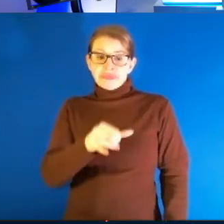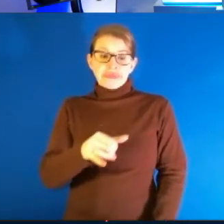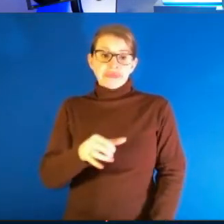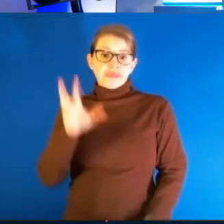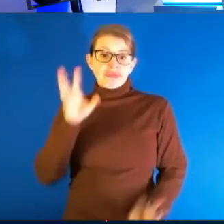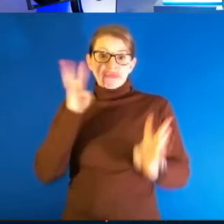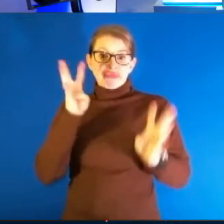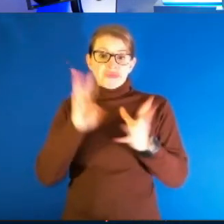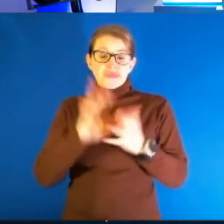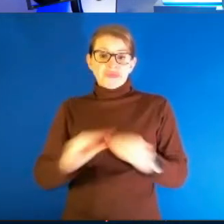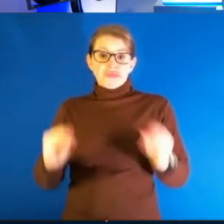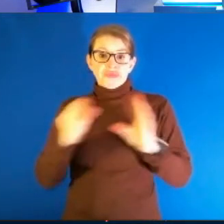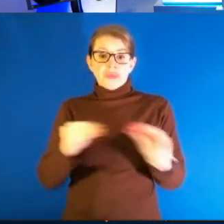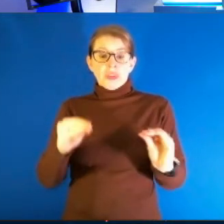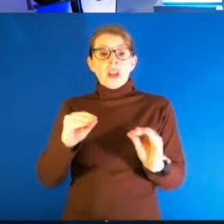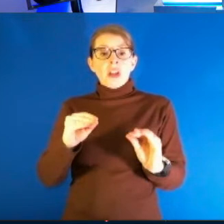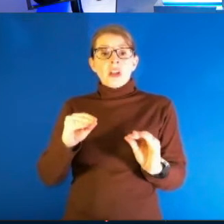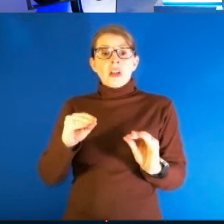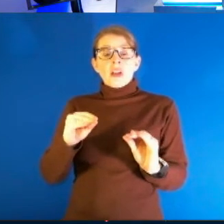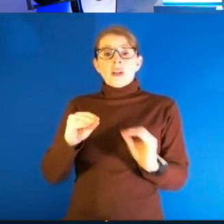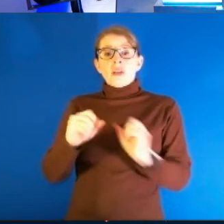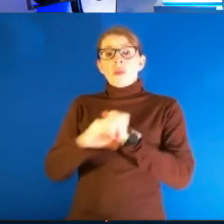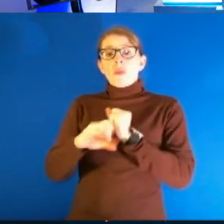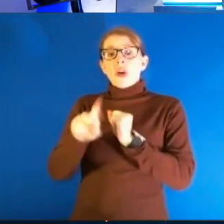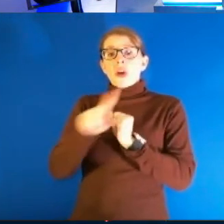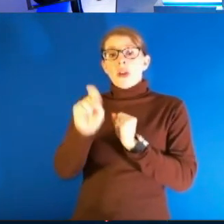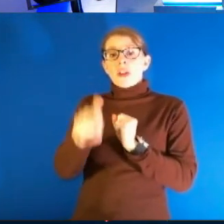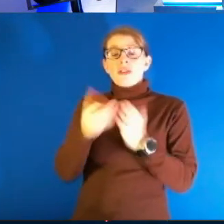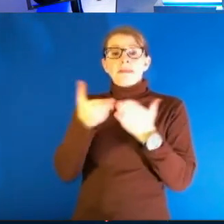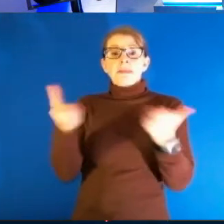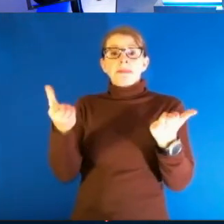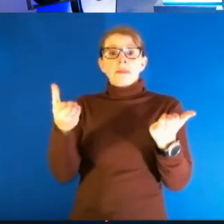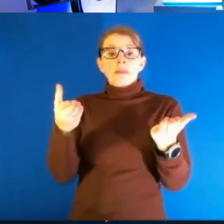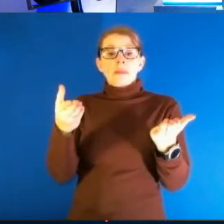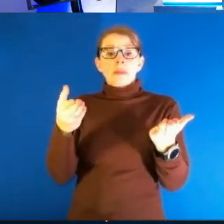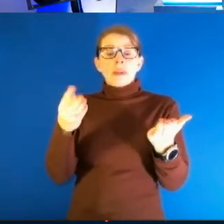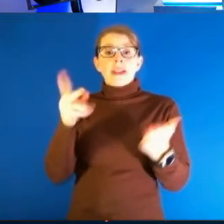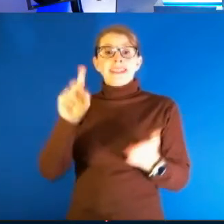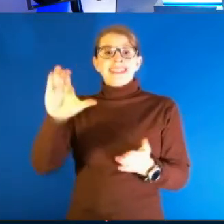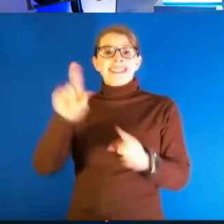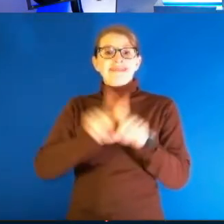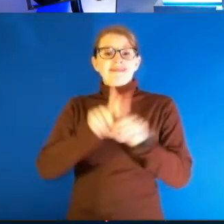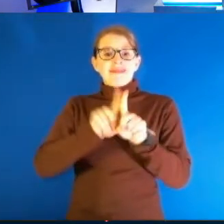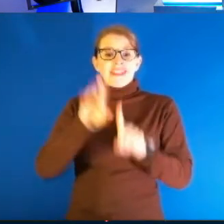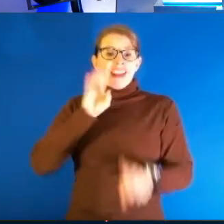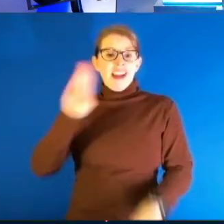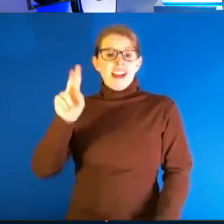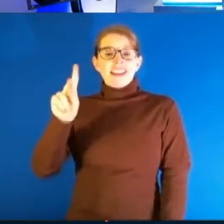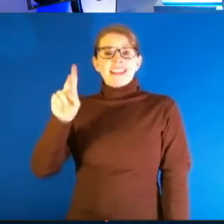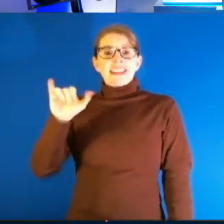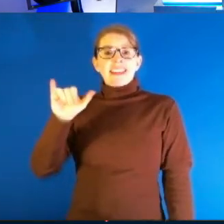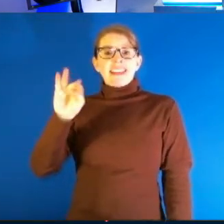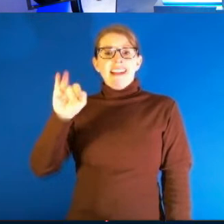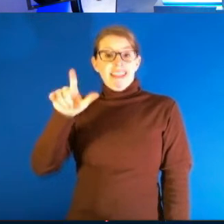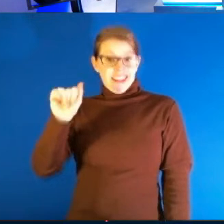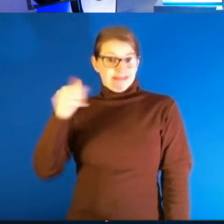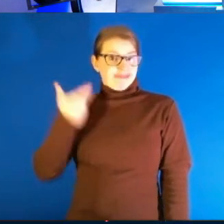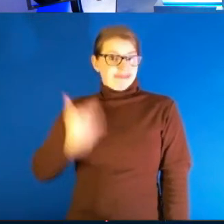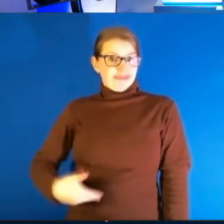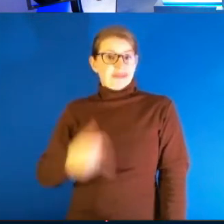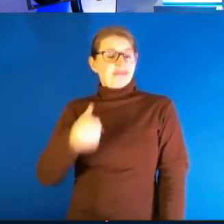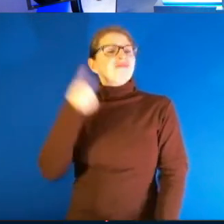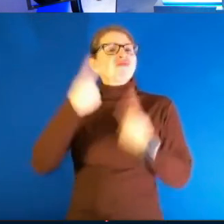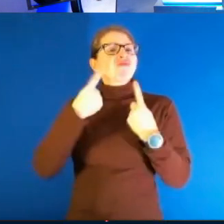have a reporter question on the line. Kansas City Star, go ahead with your question. Hi, my name is Kanala. I'm